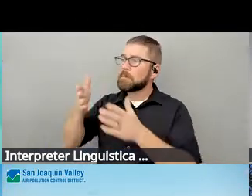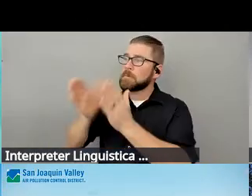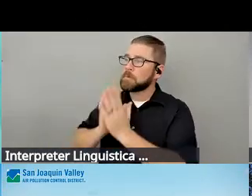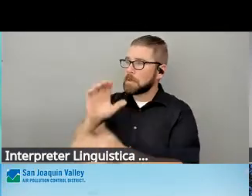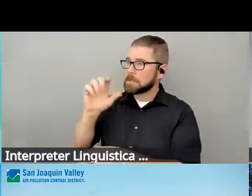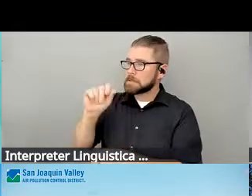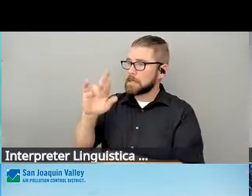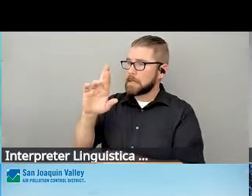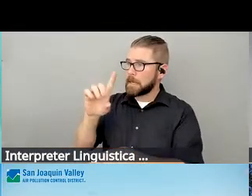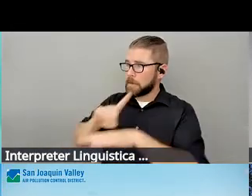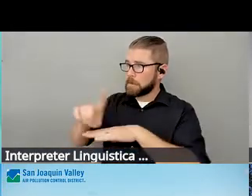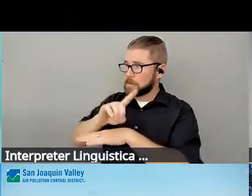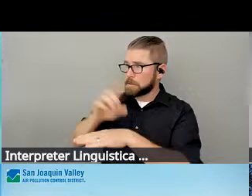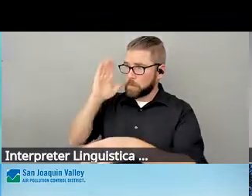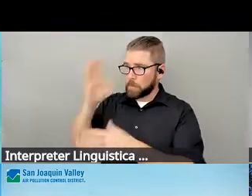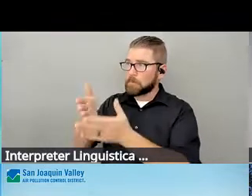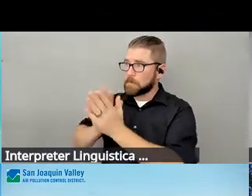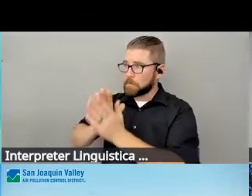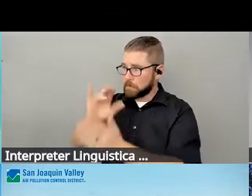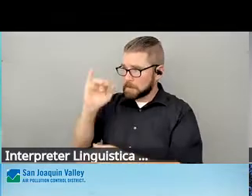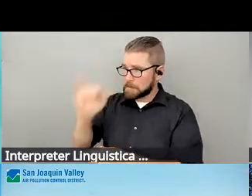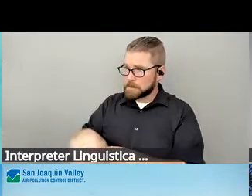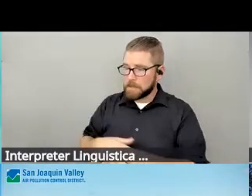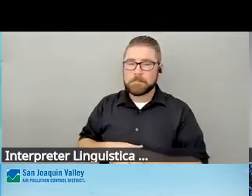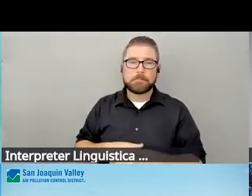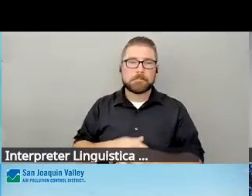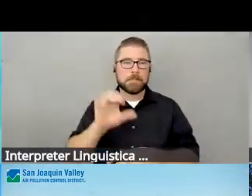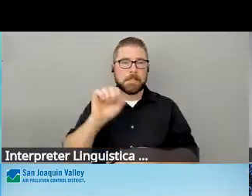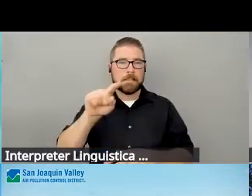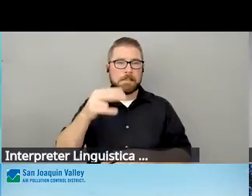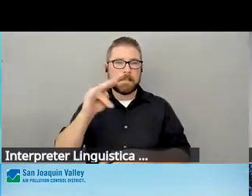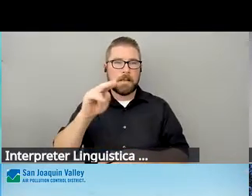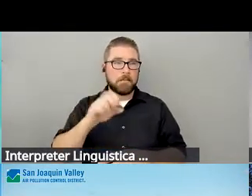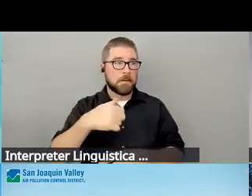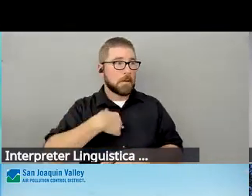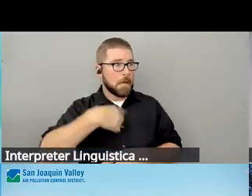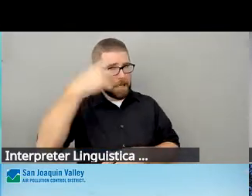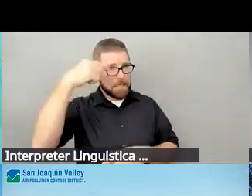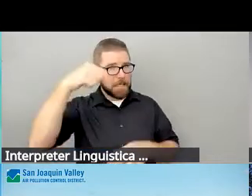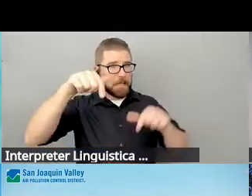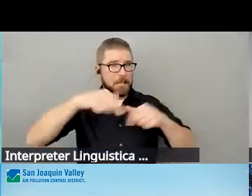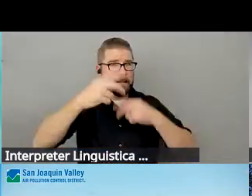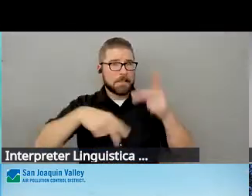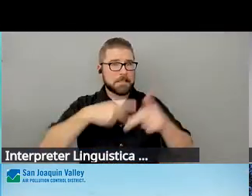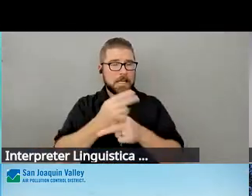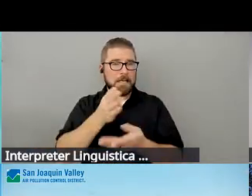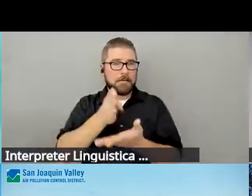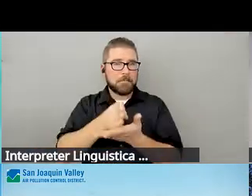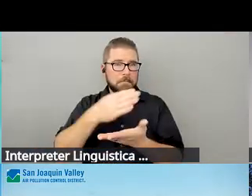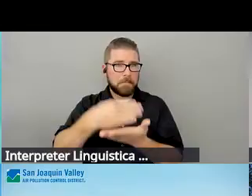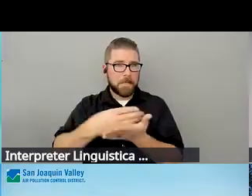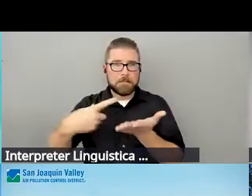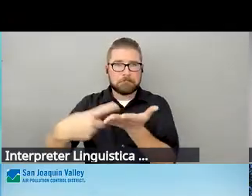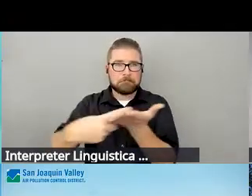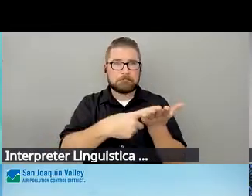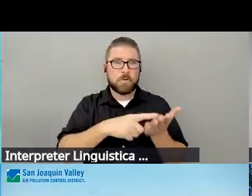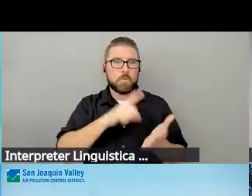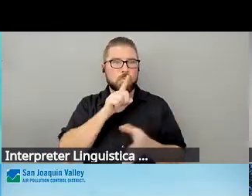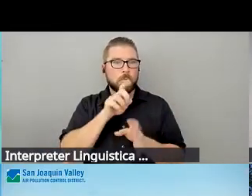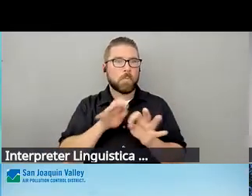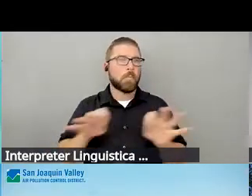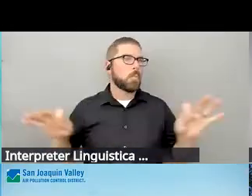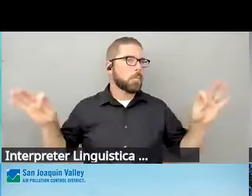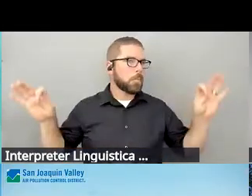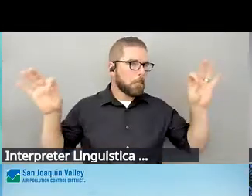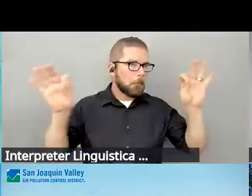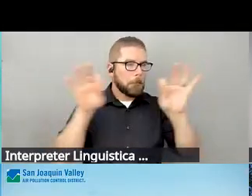Yeah, this is Stephanie. I definitely think this type of like budget conversation is going to be especially like crucial as we're getting, kind of